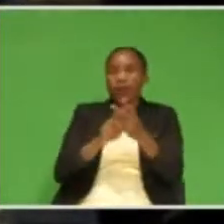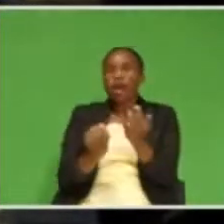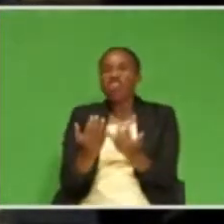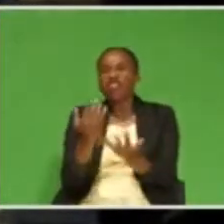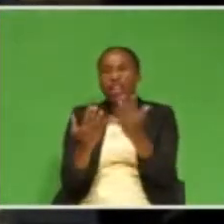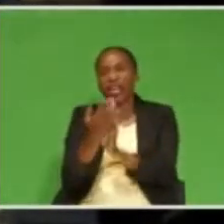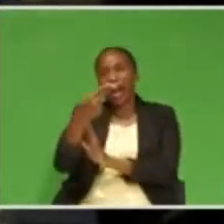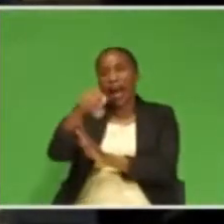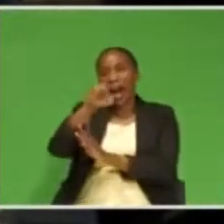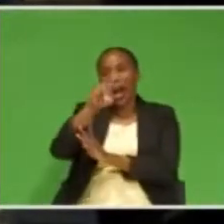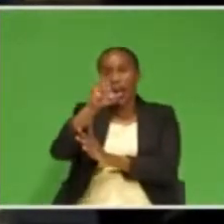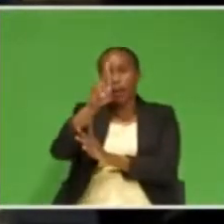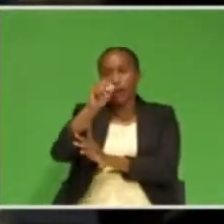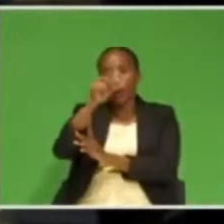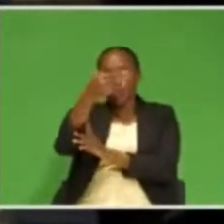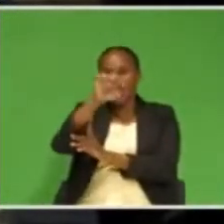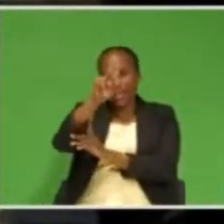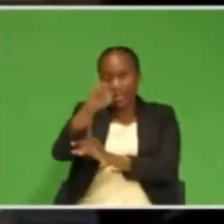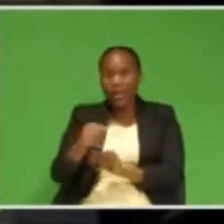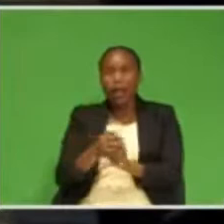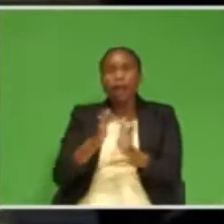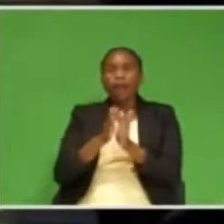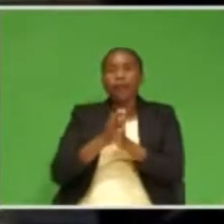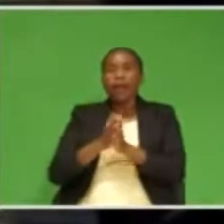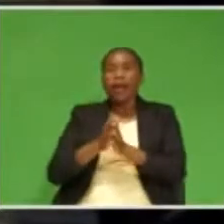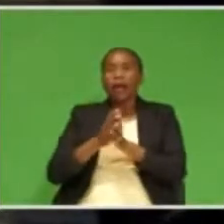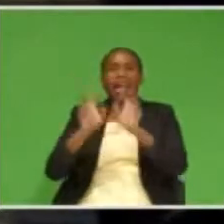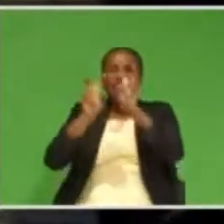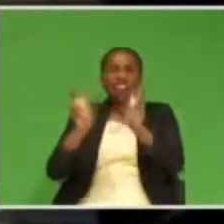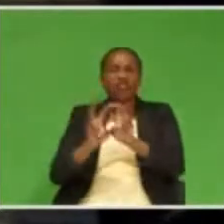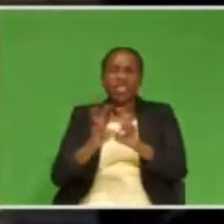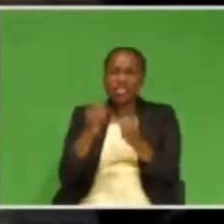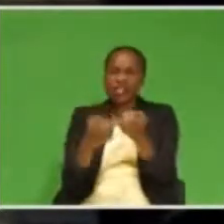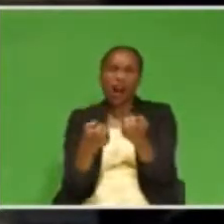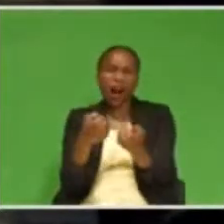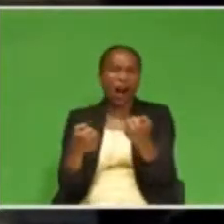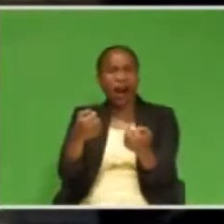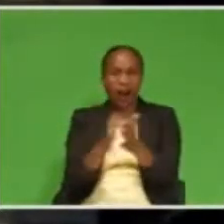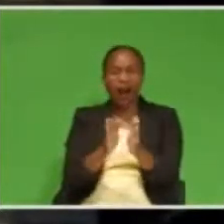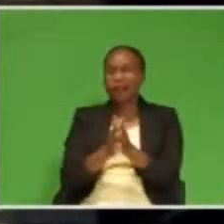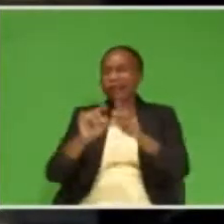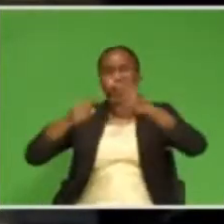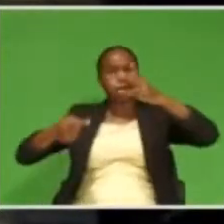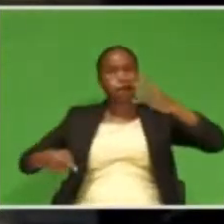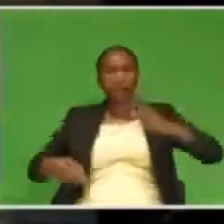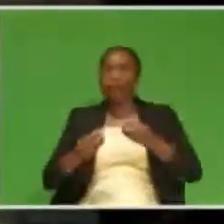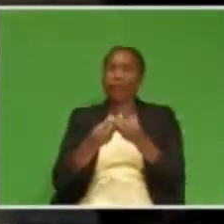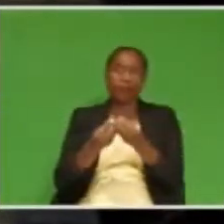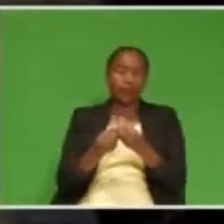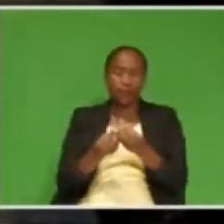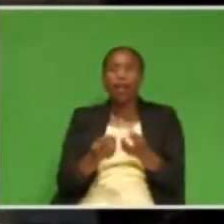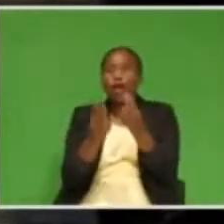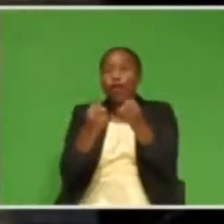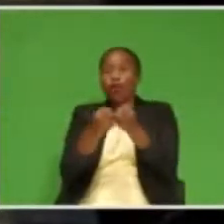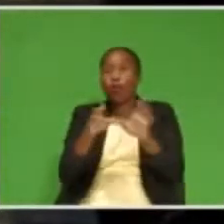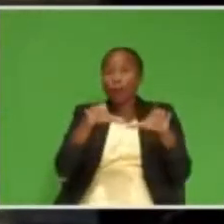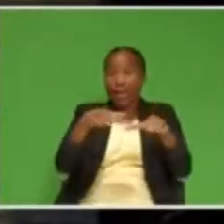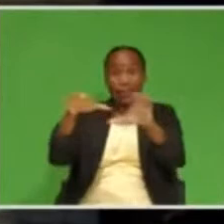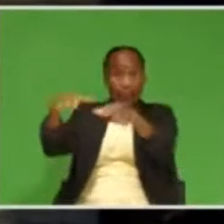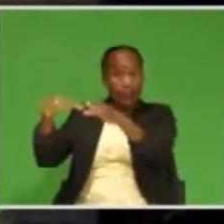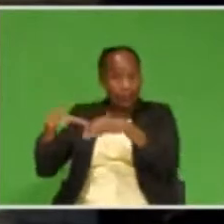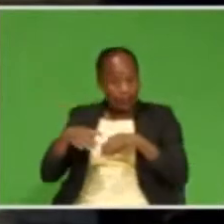hydrogen, electric vehicles, fuel cells, and you name them. These new sectors